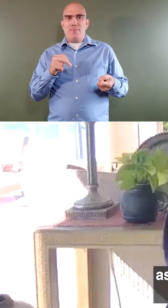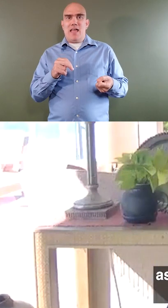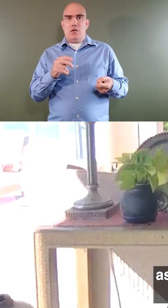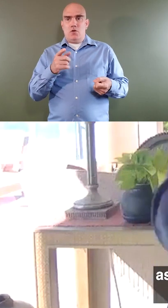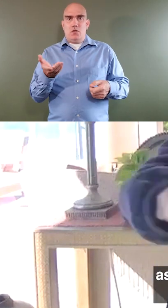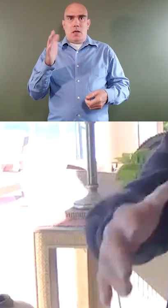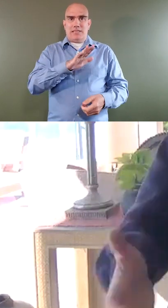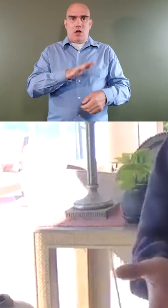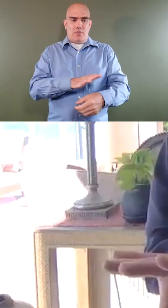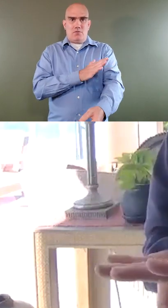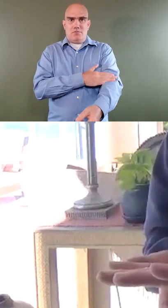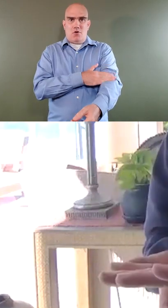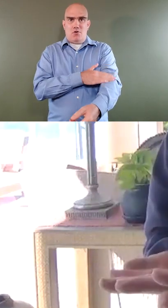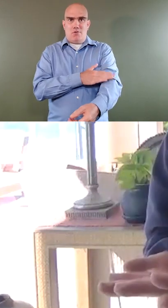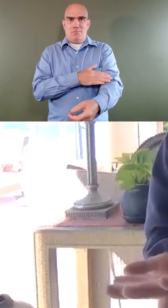of this joint.